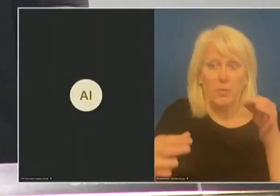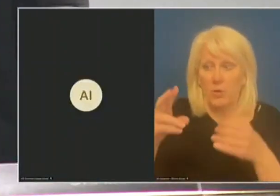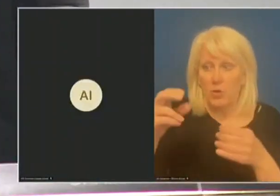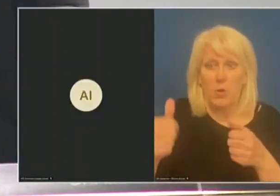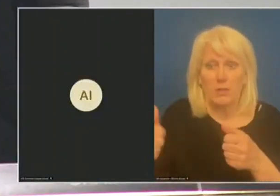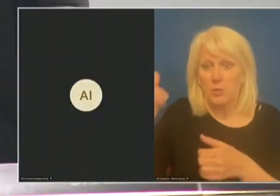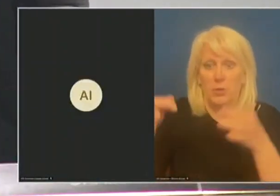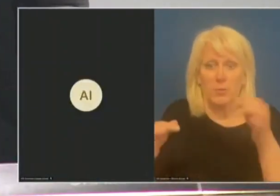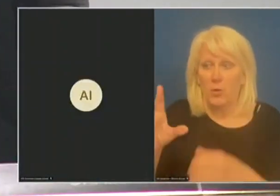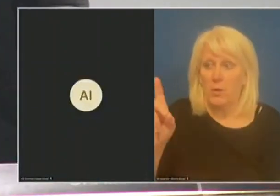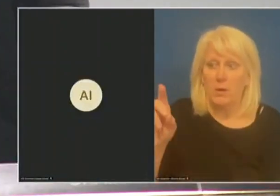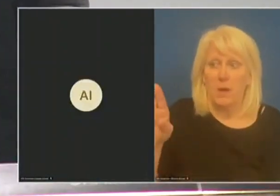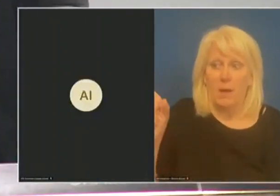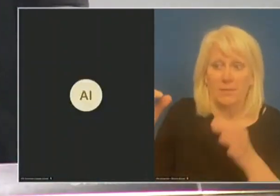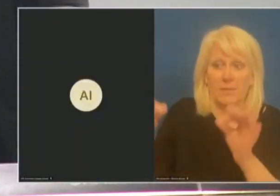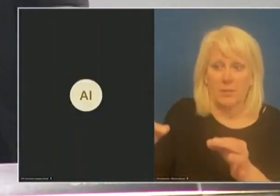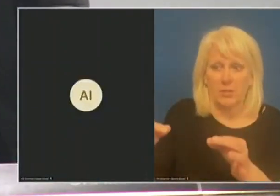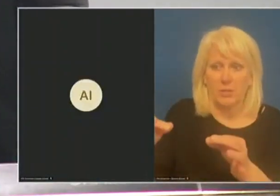summer.